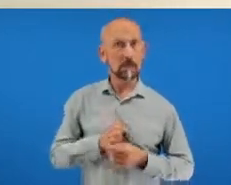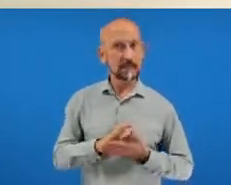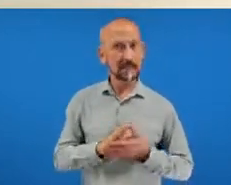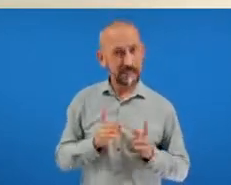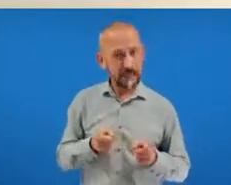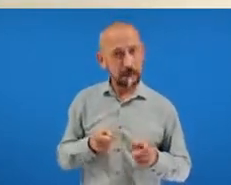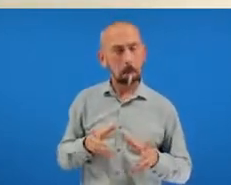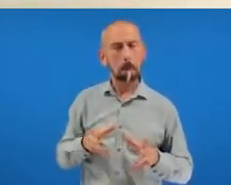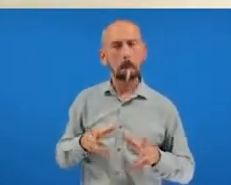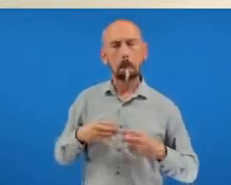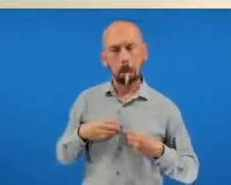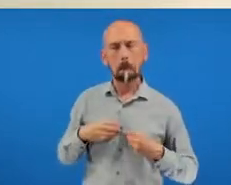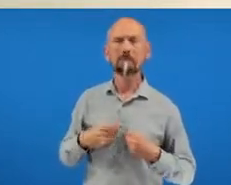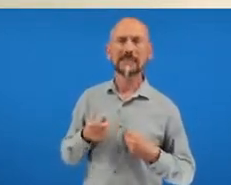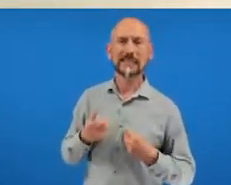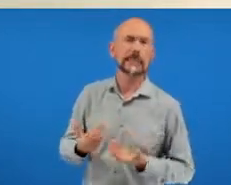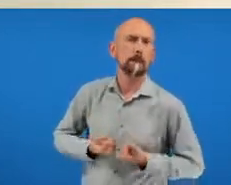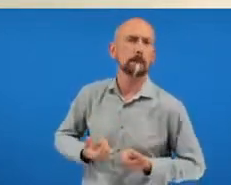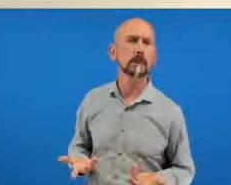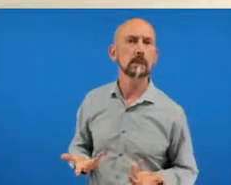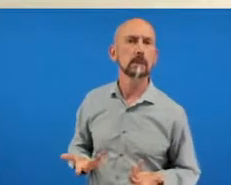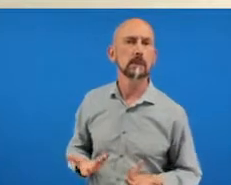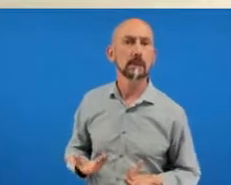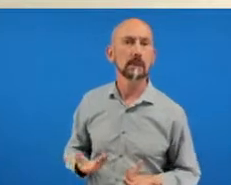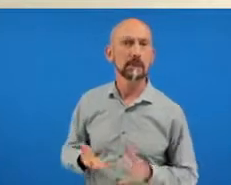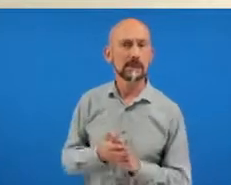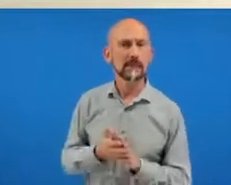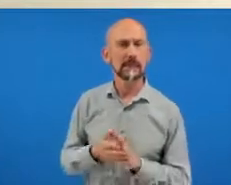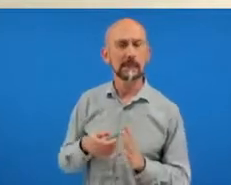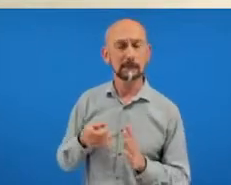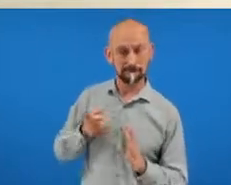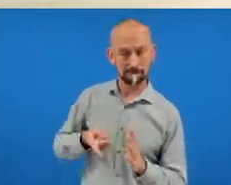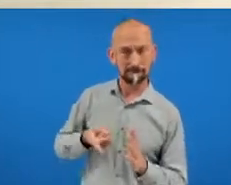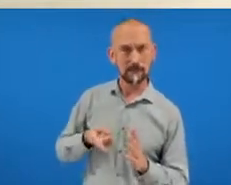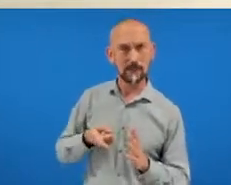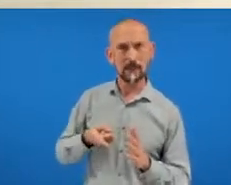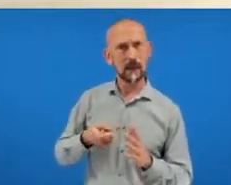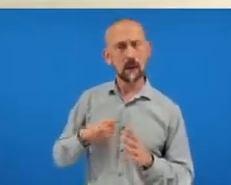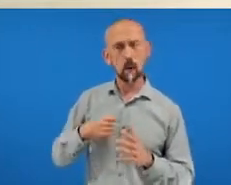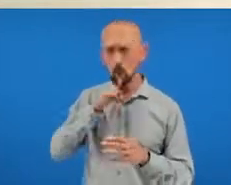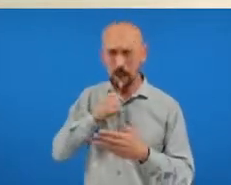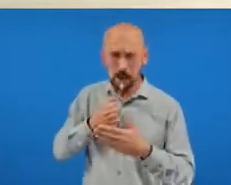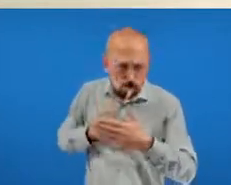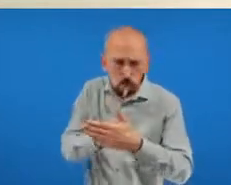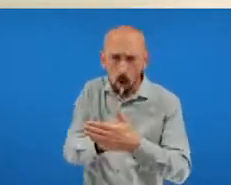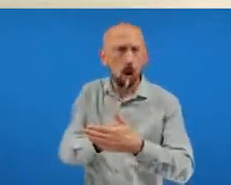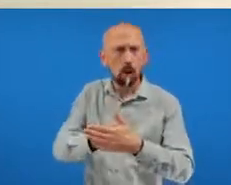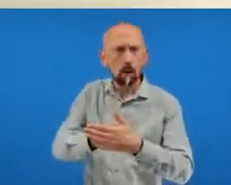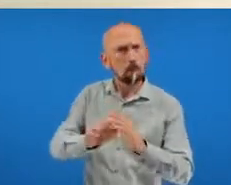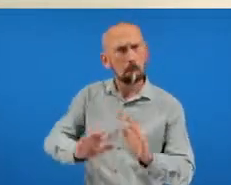of says to myself that it's not going to get in the way, and I need to do this to